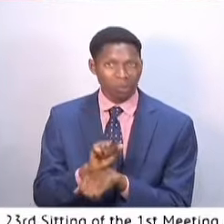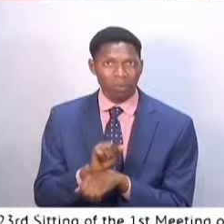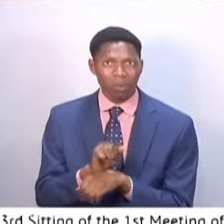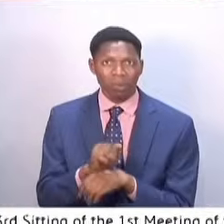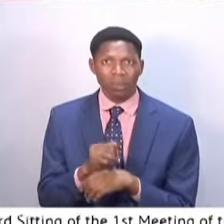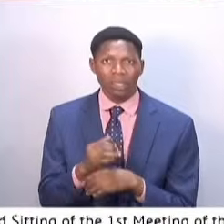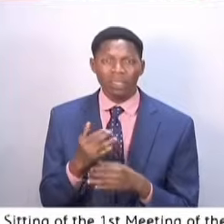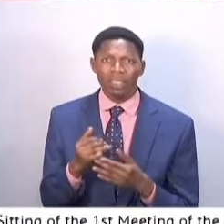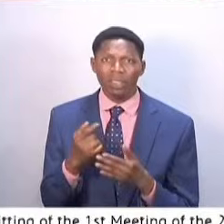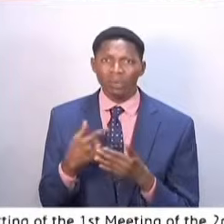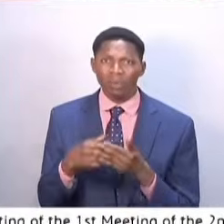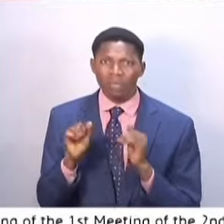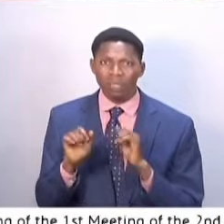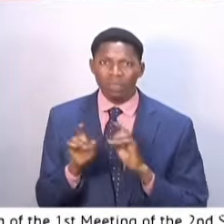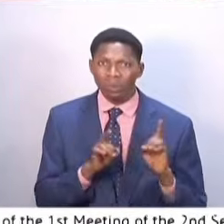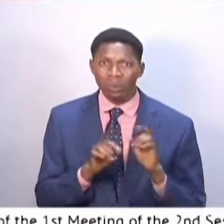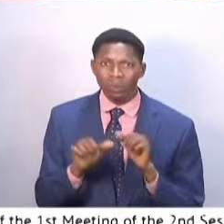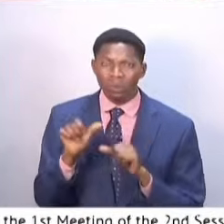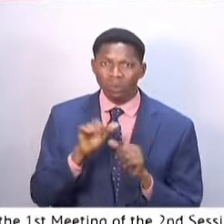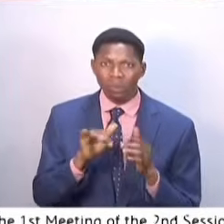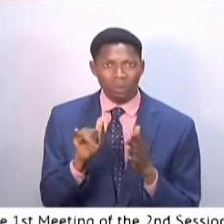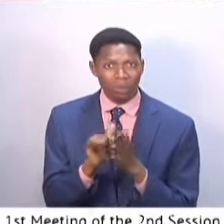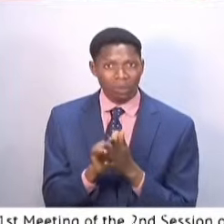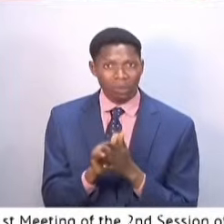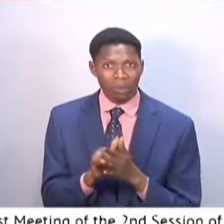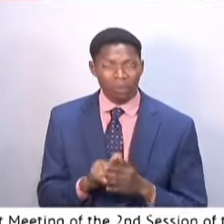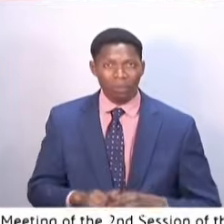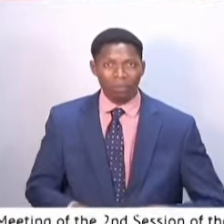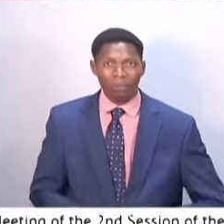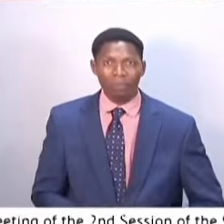But what can we do about it? Currently,